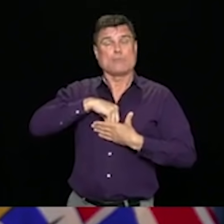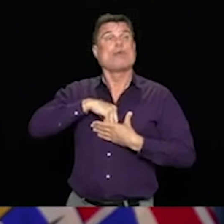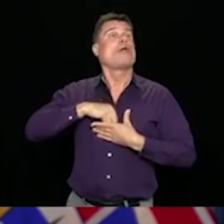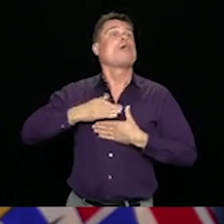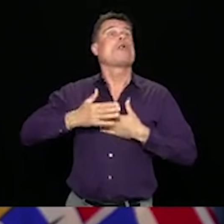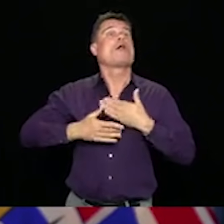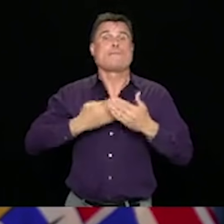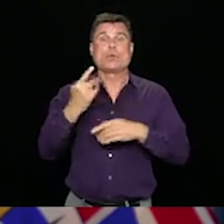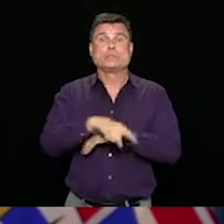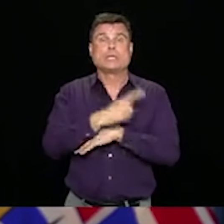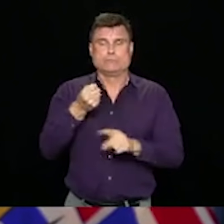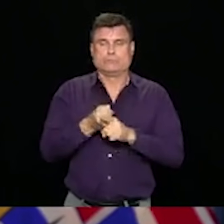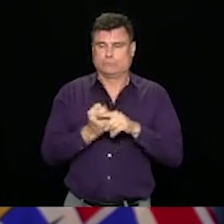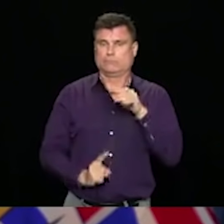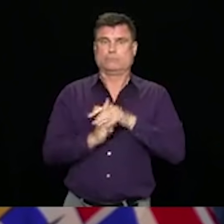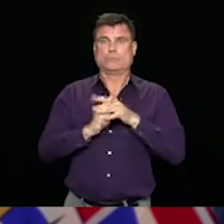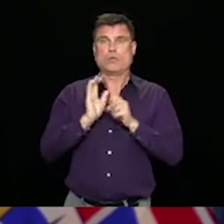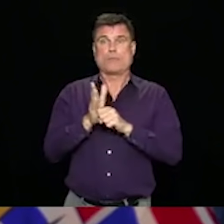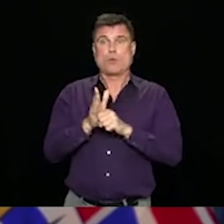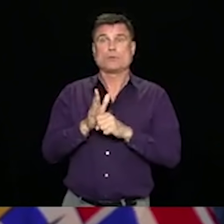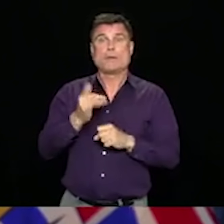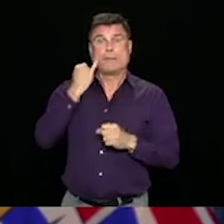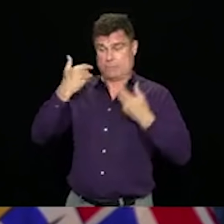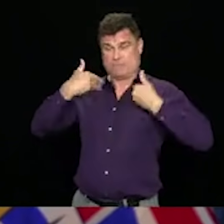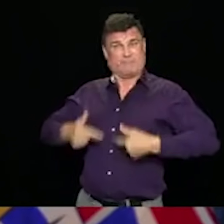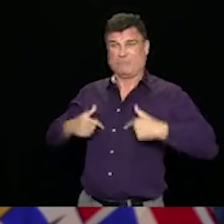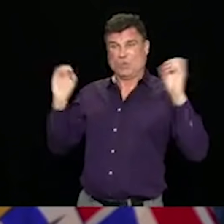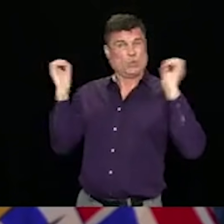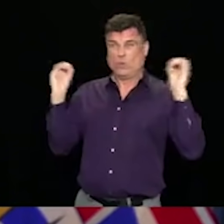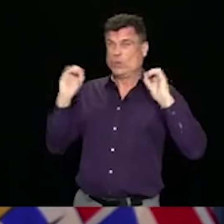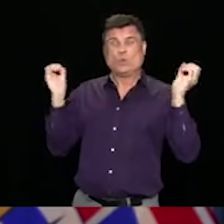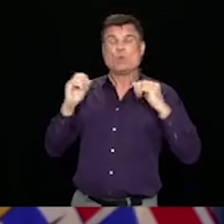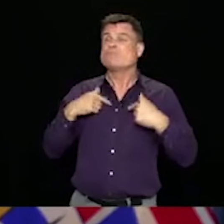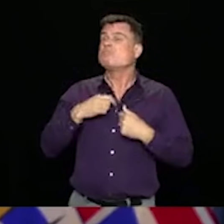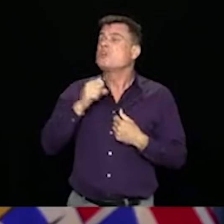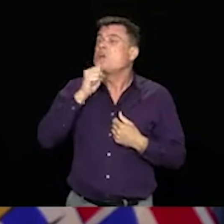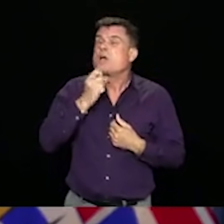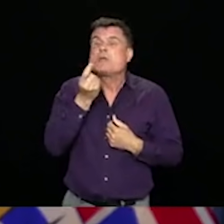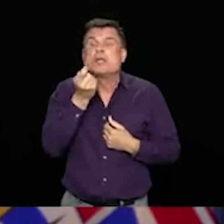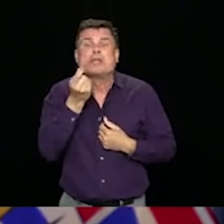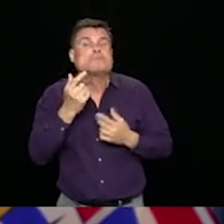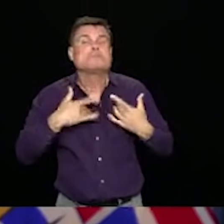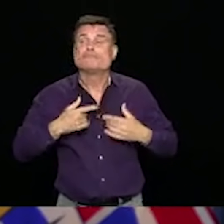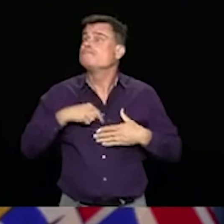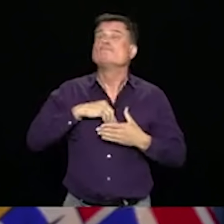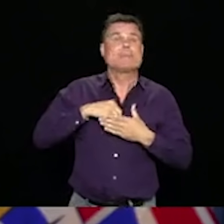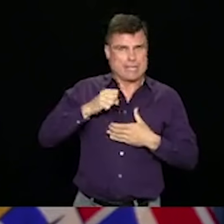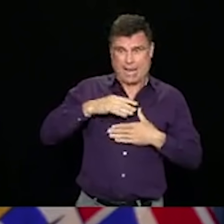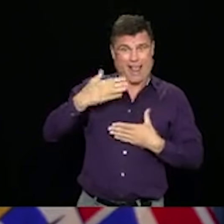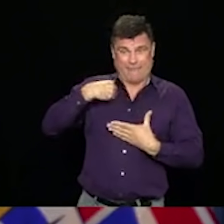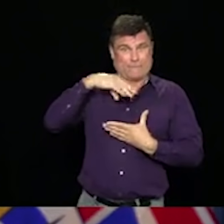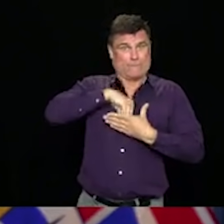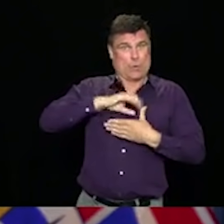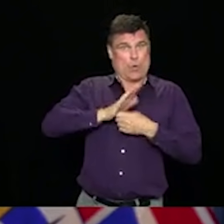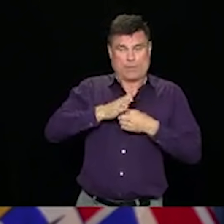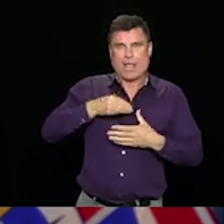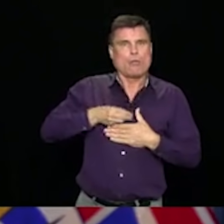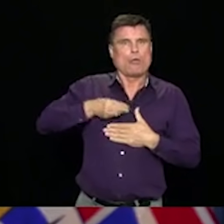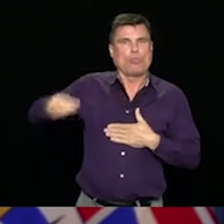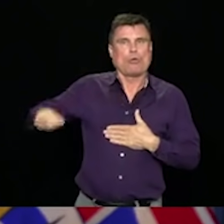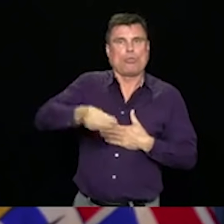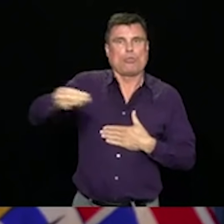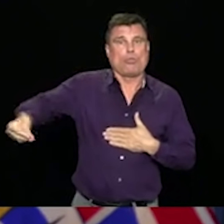on from someone who is asymptomatic or early on in their symptoms or has mild symptoms and may not realize that they are